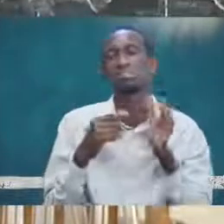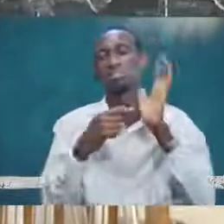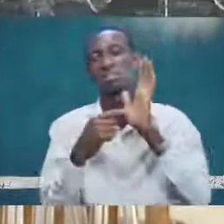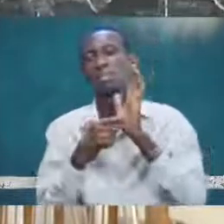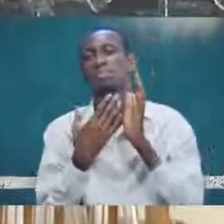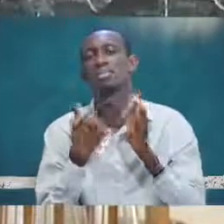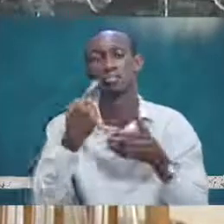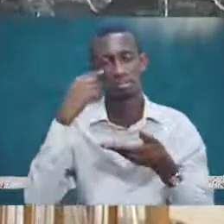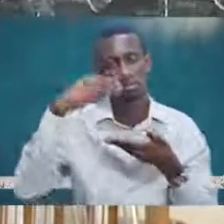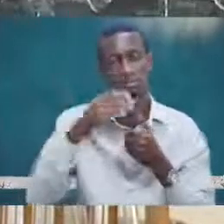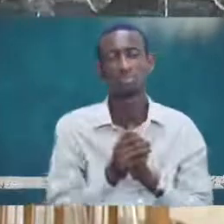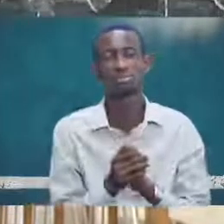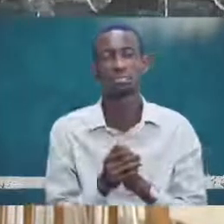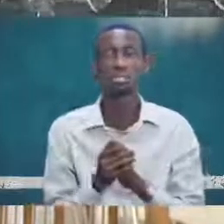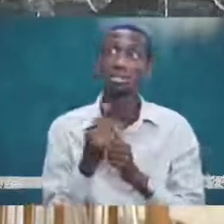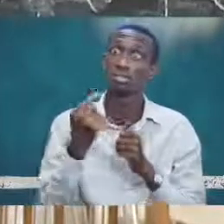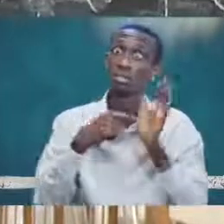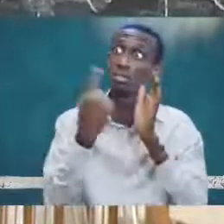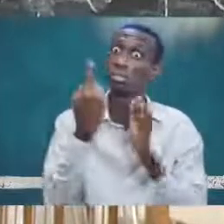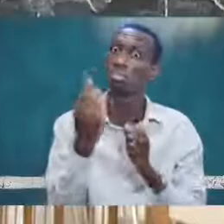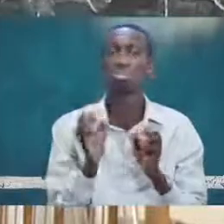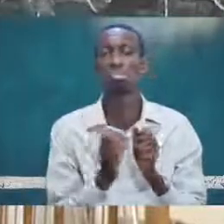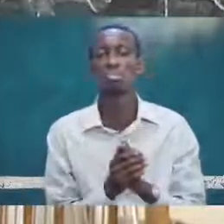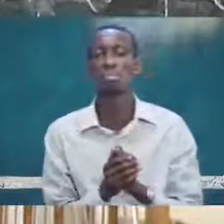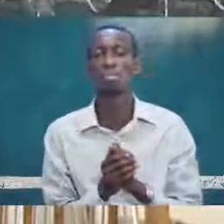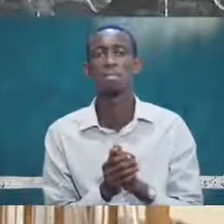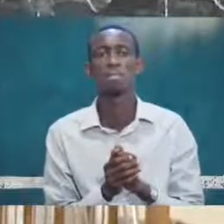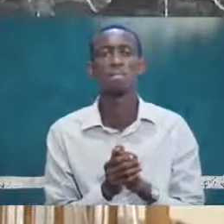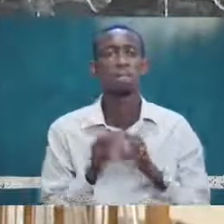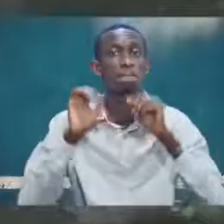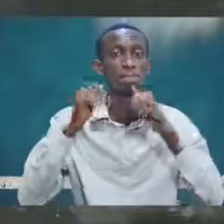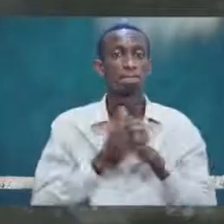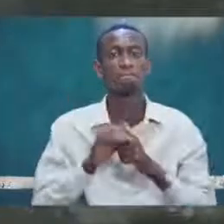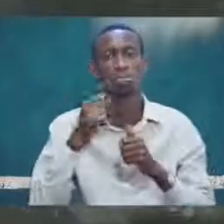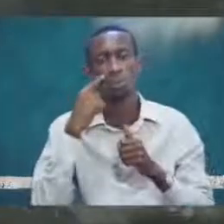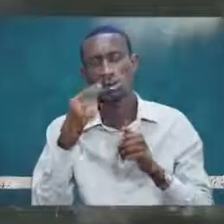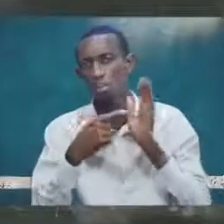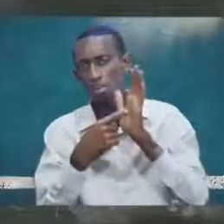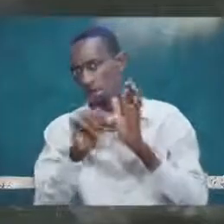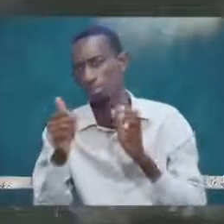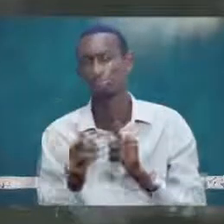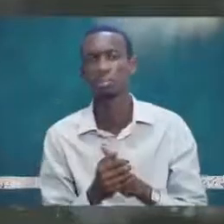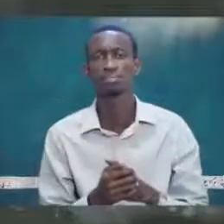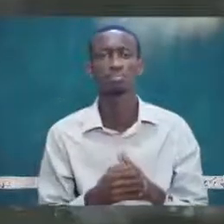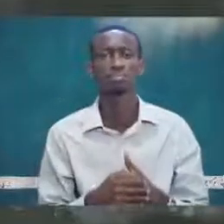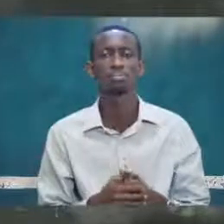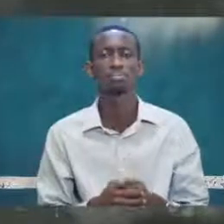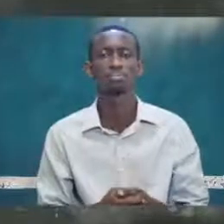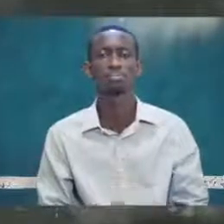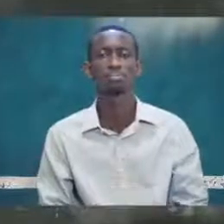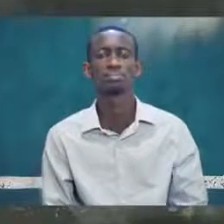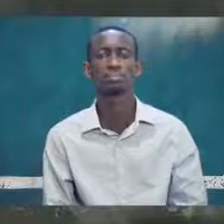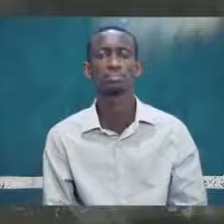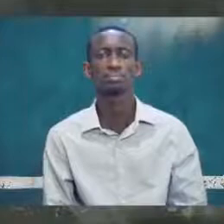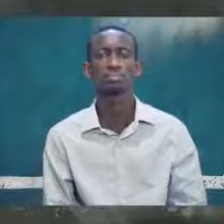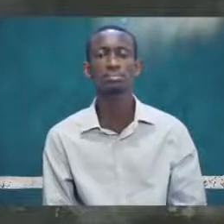that we have looked at, but these are not the only examples. So you can even look at some other examples of these reactions, or look